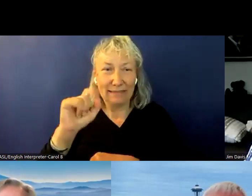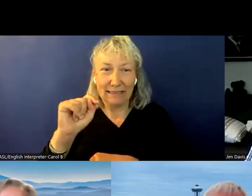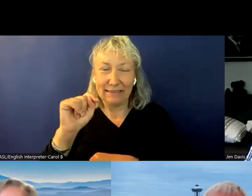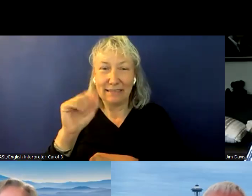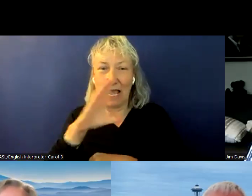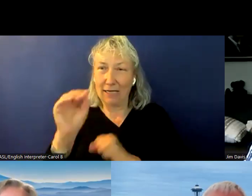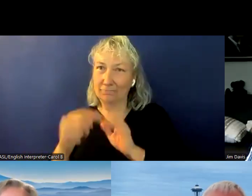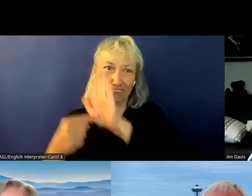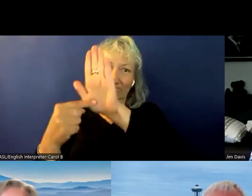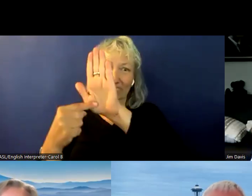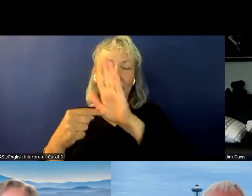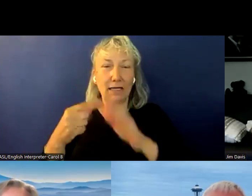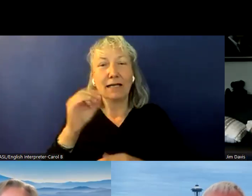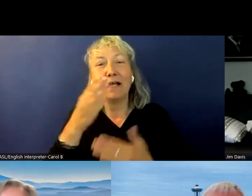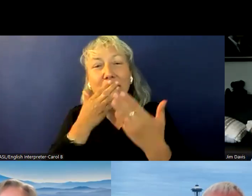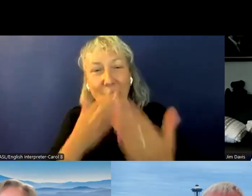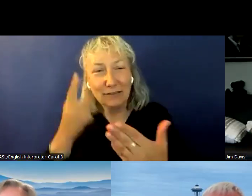always love being a part of this.